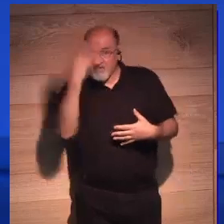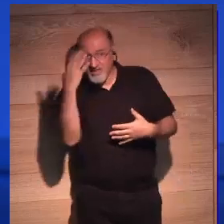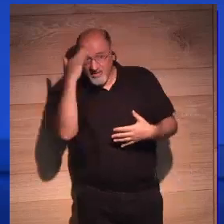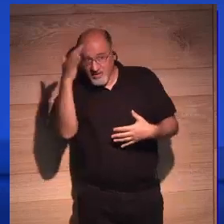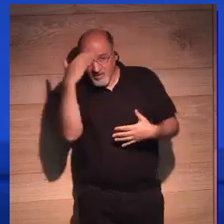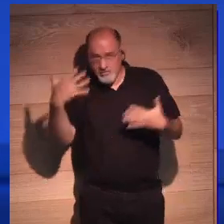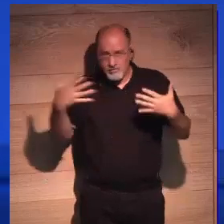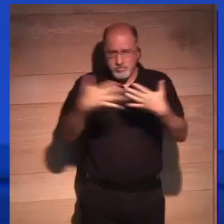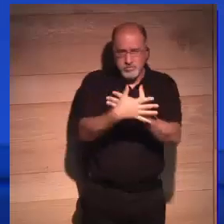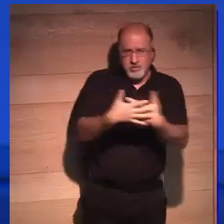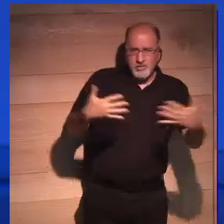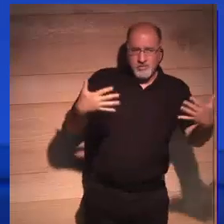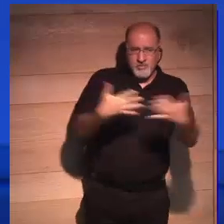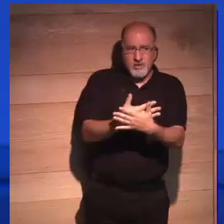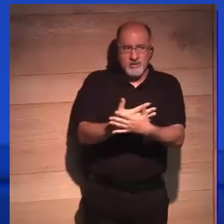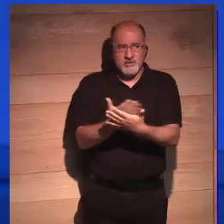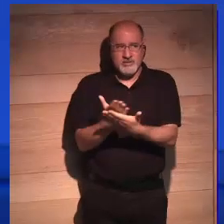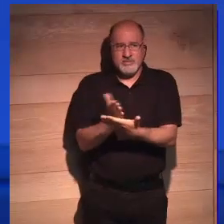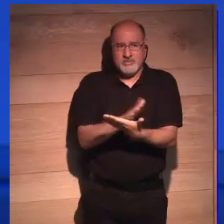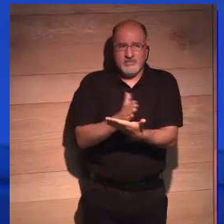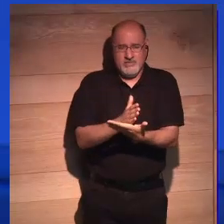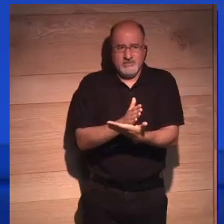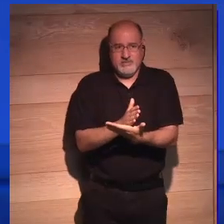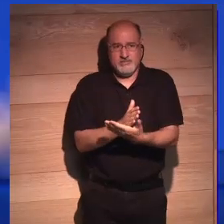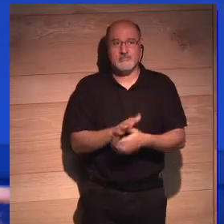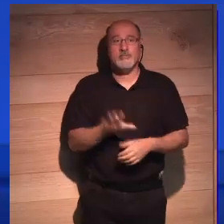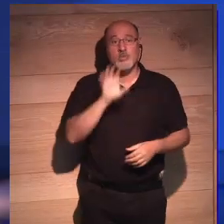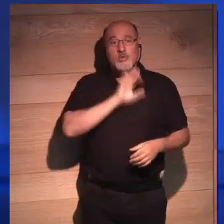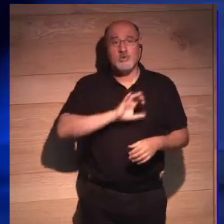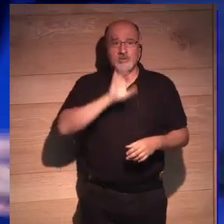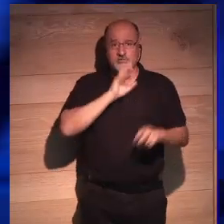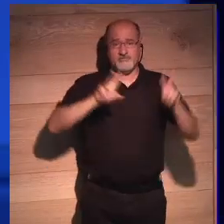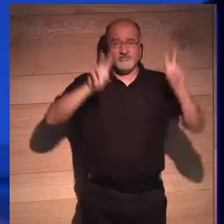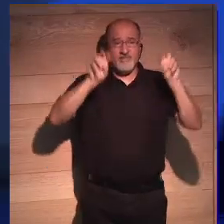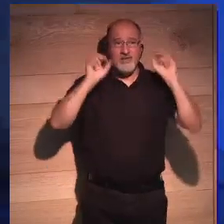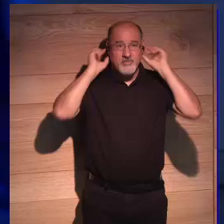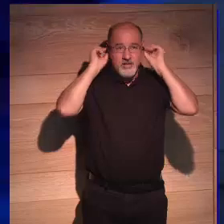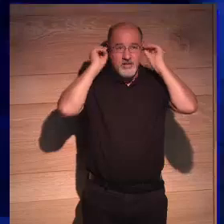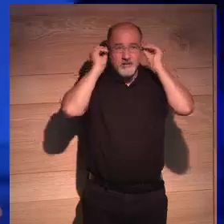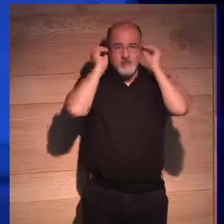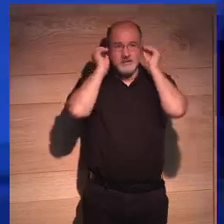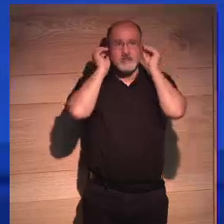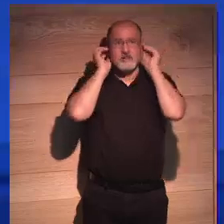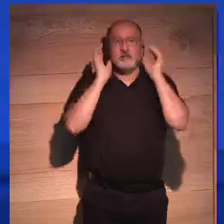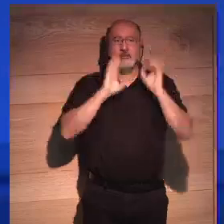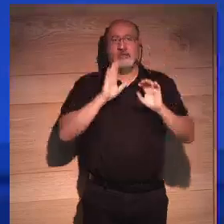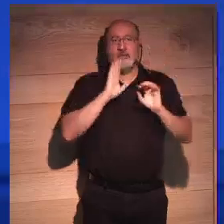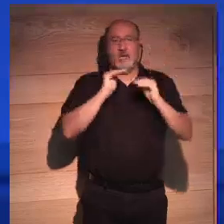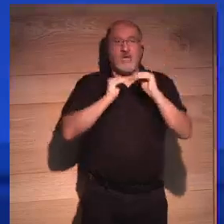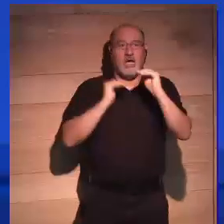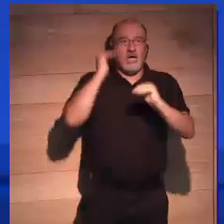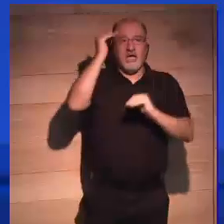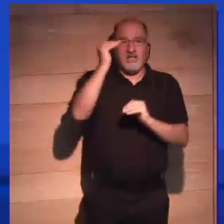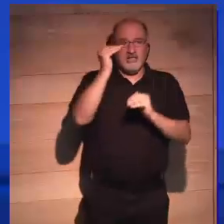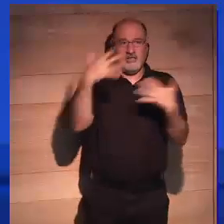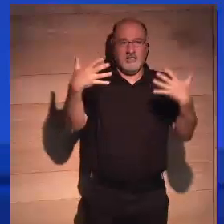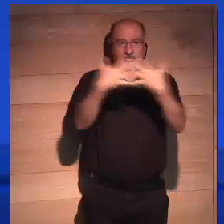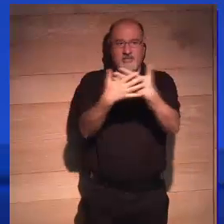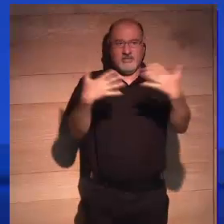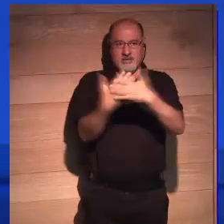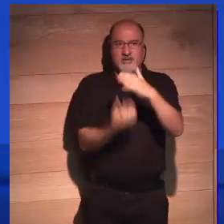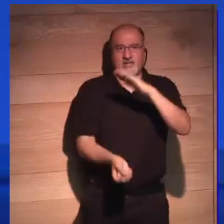uncanny valley too. But crucially, something worth remembering if you are thinking of making immersive media, that put a human in there